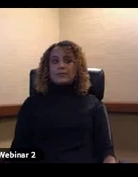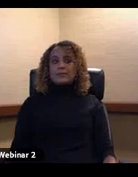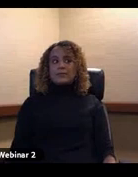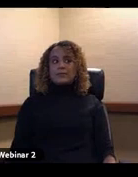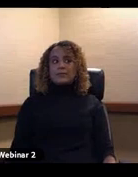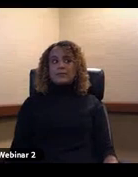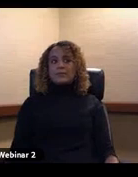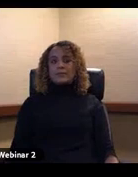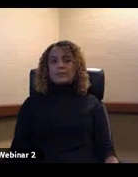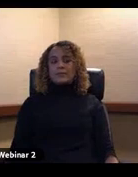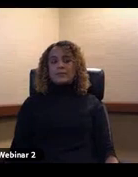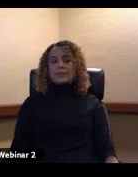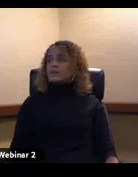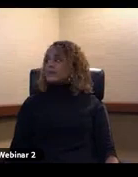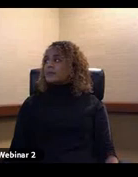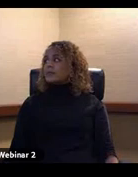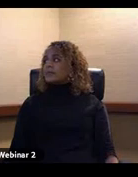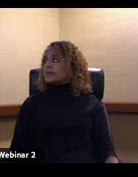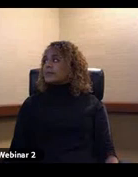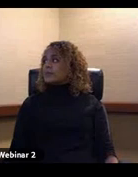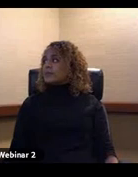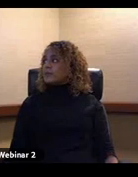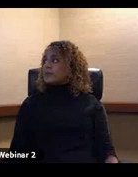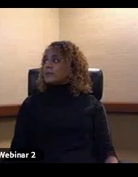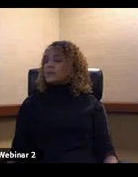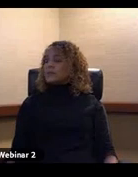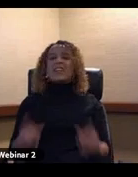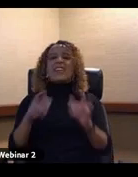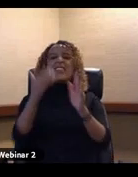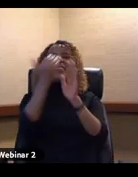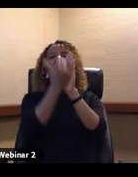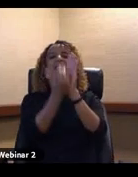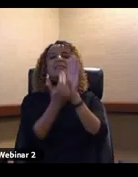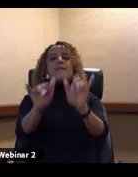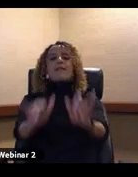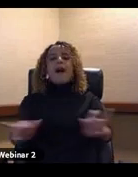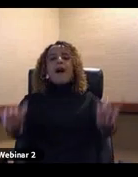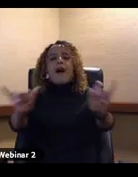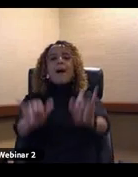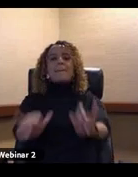Keep going, all the way down. Yeah. Again, this is just go backwards, a list of common errors